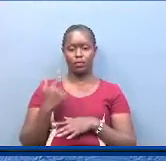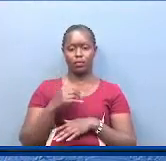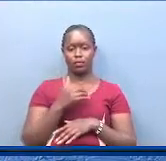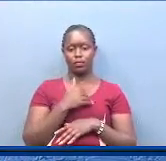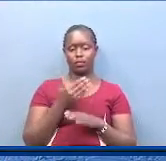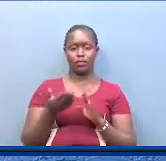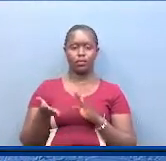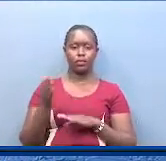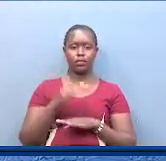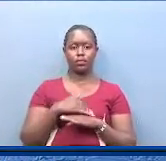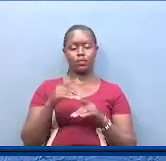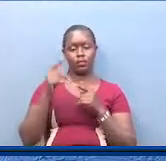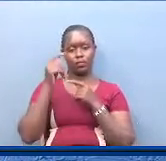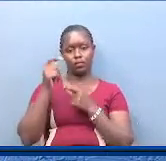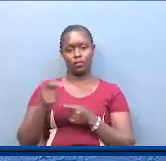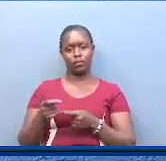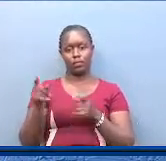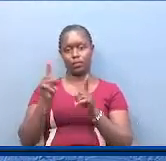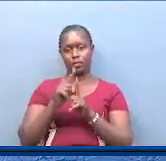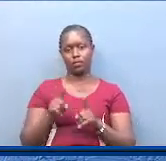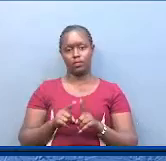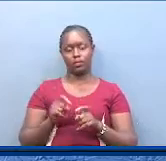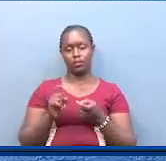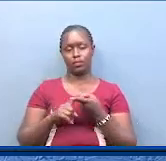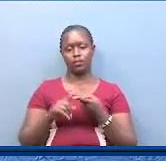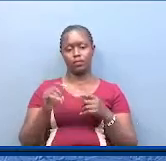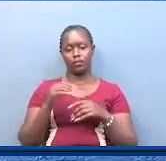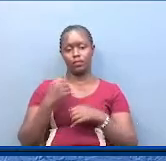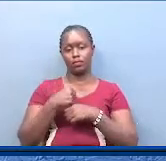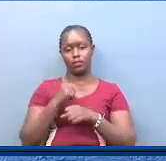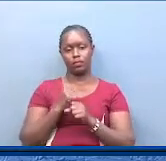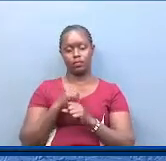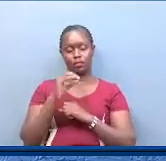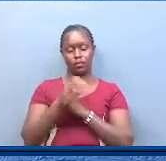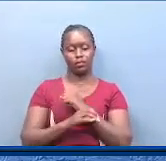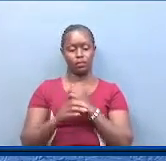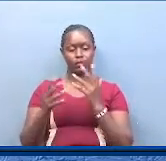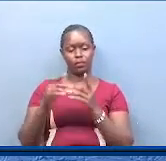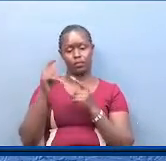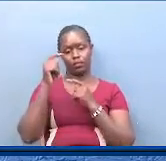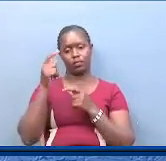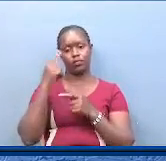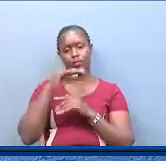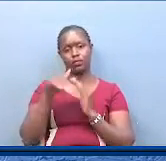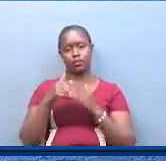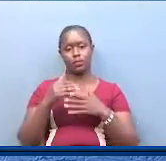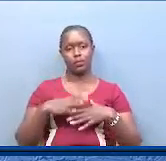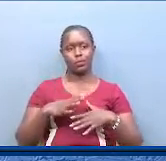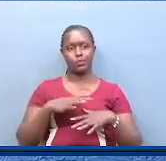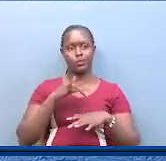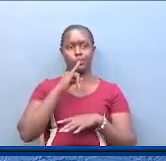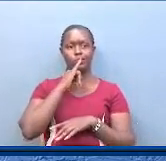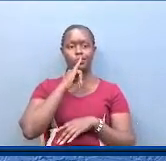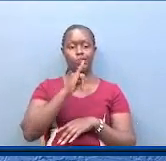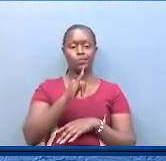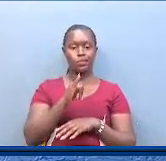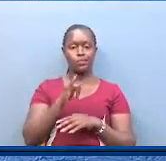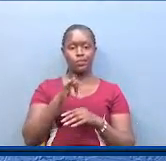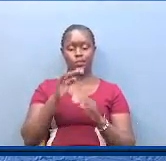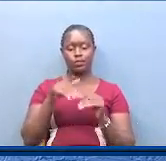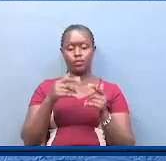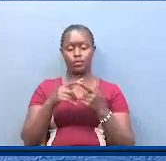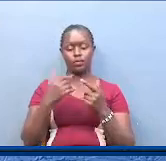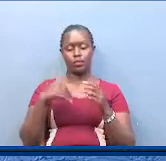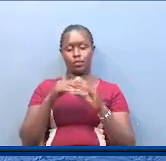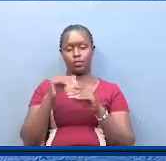to return decency and decorum in this country where the respect of every man is enshrined